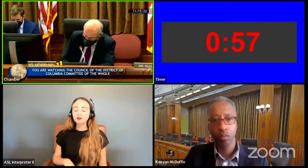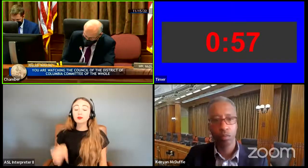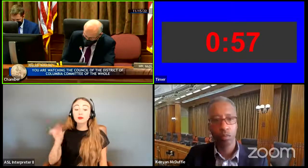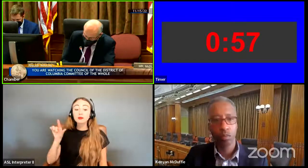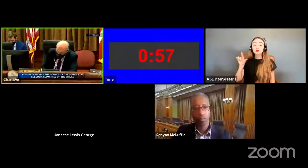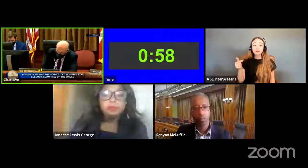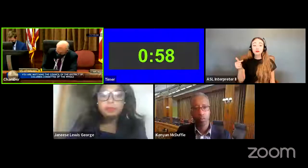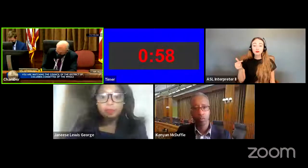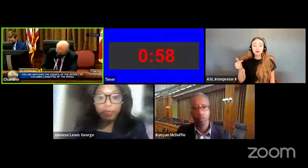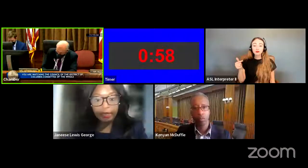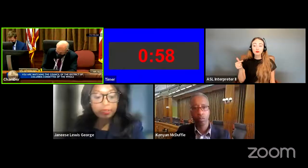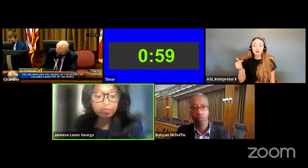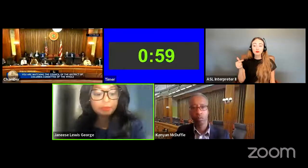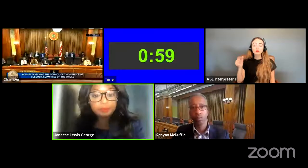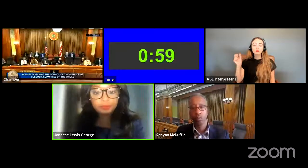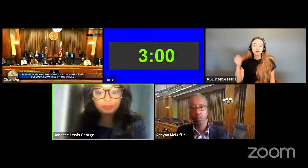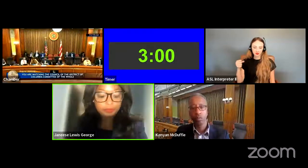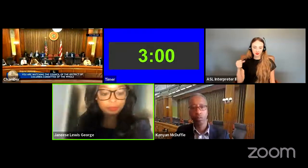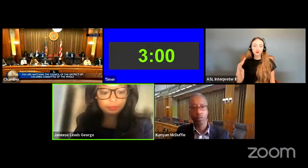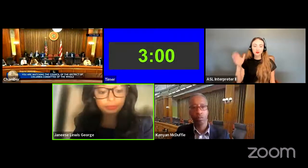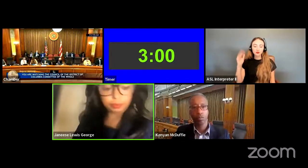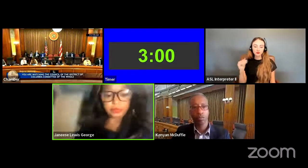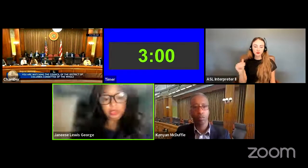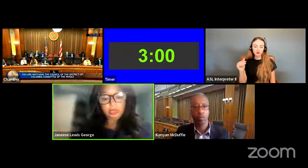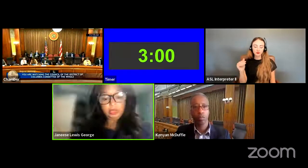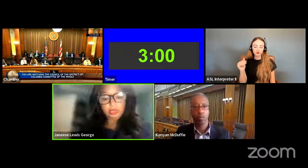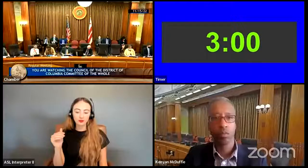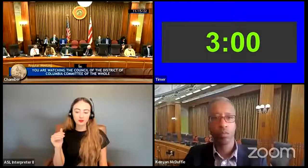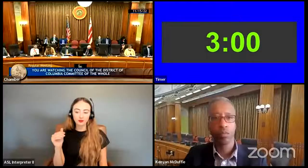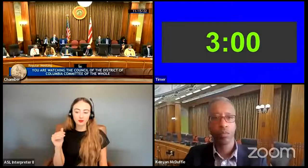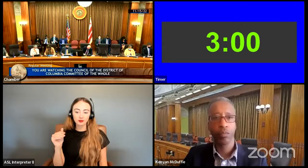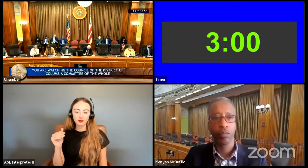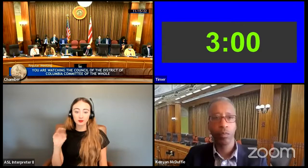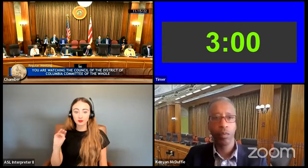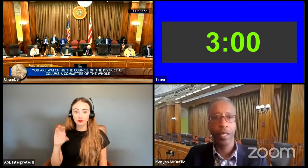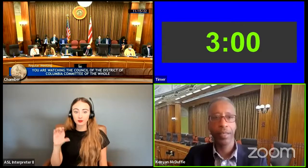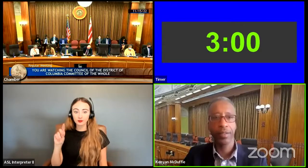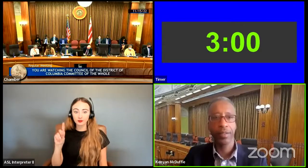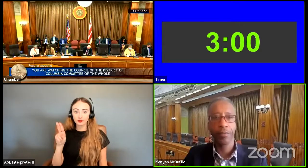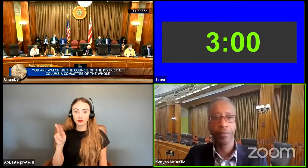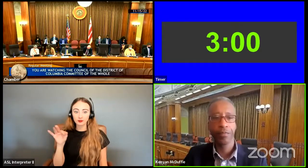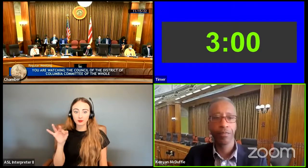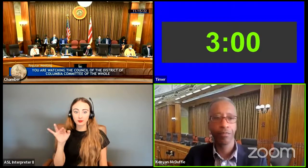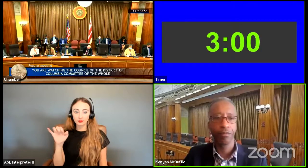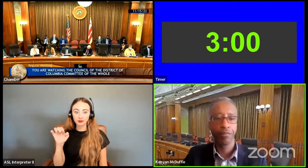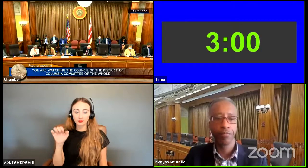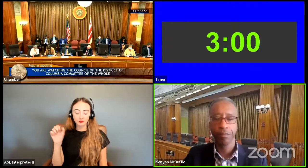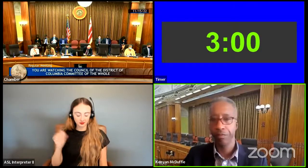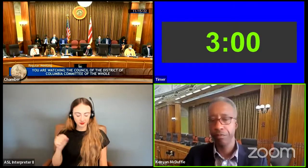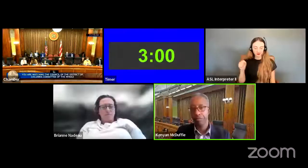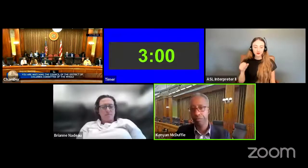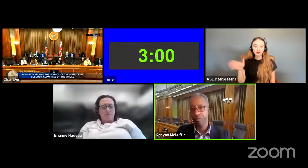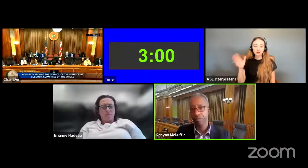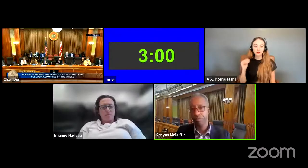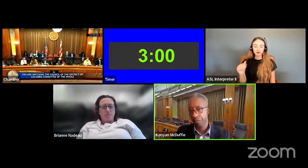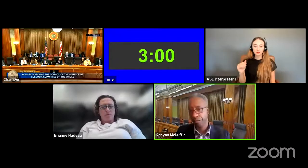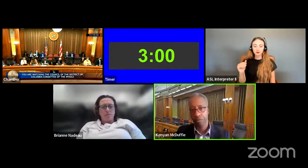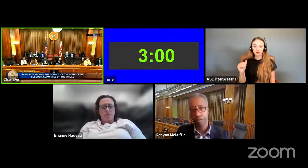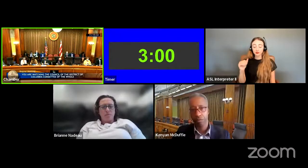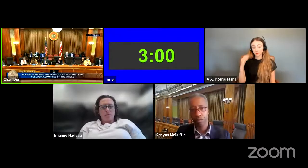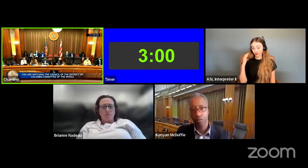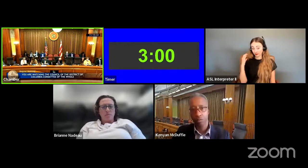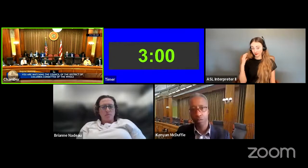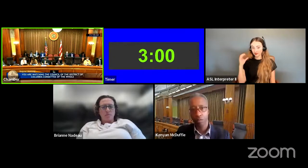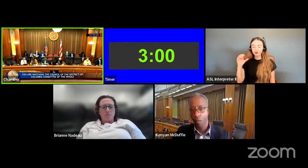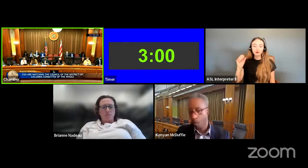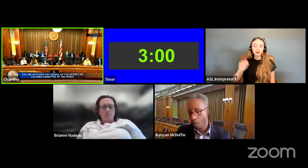George. Yes. Councilmember Louis George votes yes. Councilmember McDuffie. Yes. Councilmember McDuffie votes yes. Chairman Mendelson.